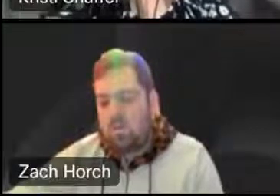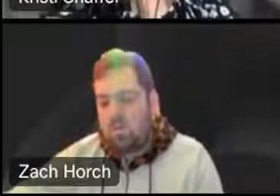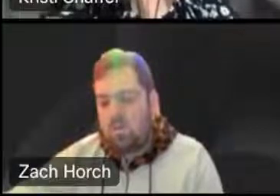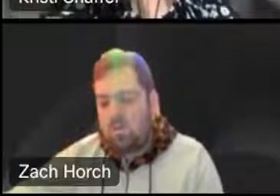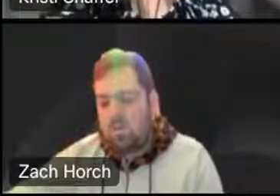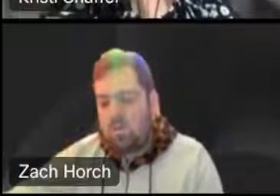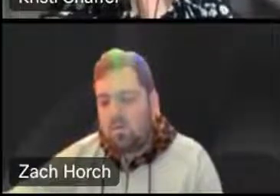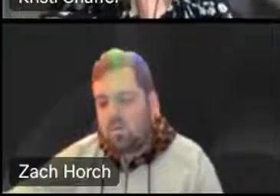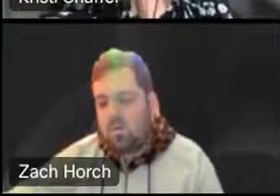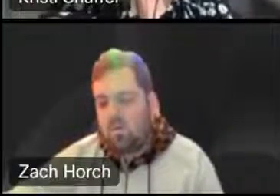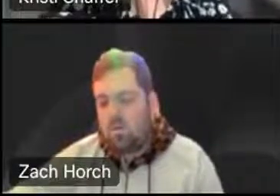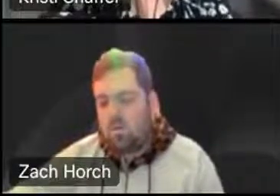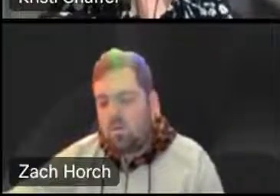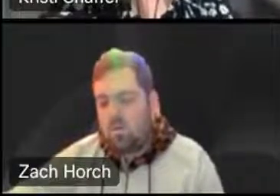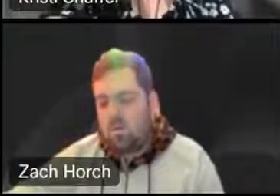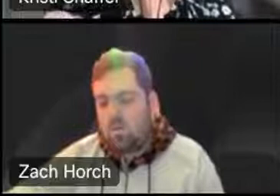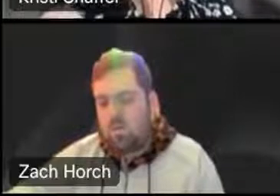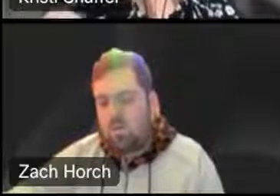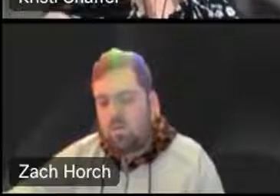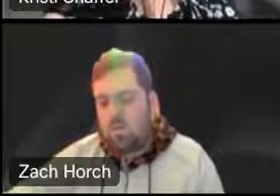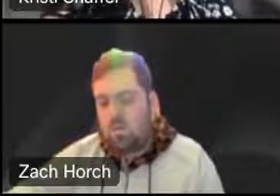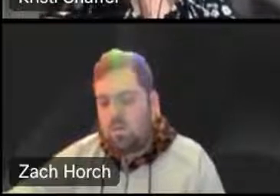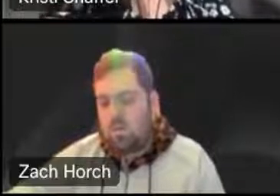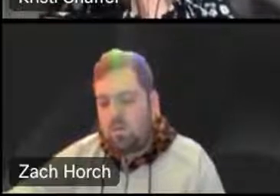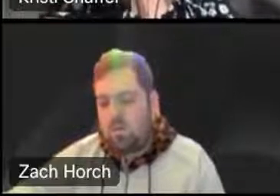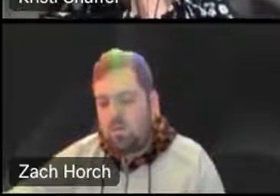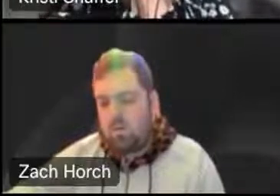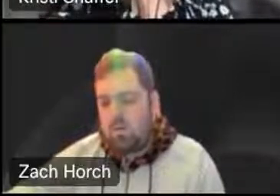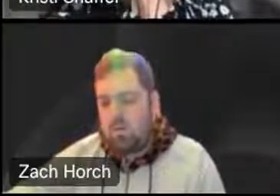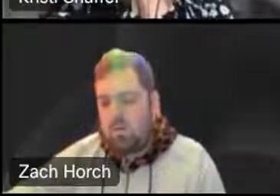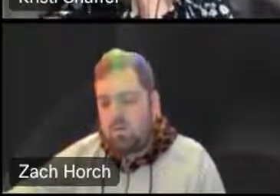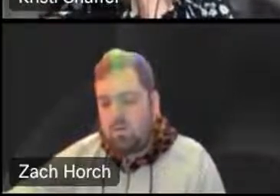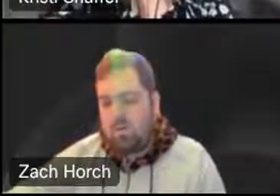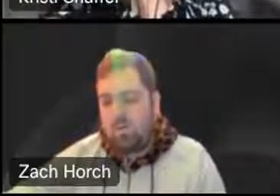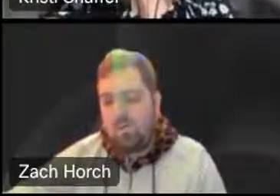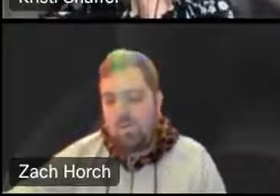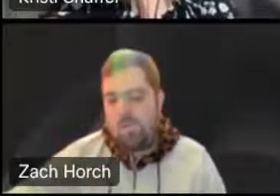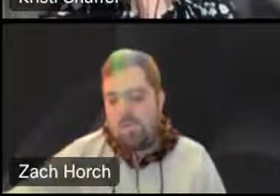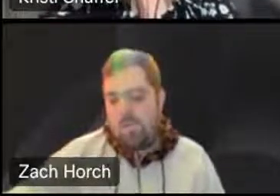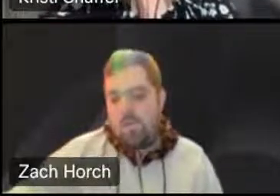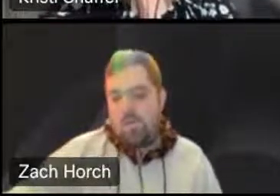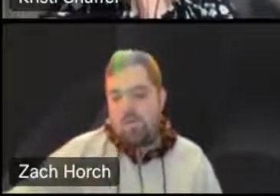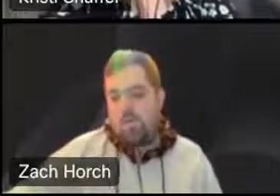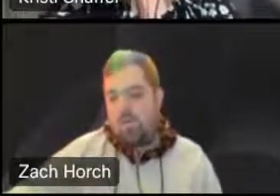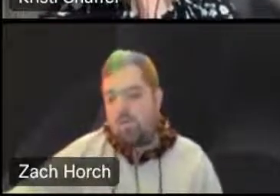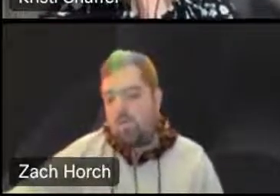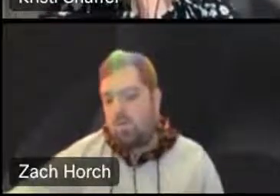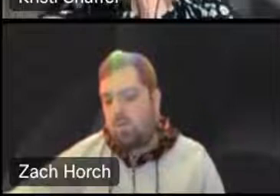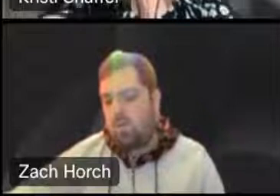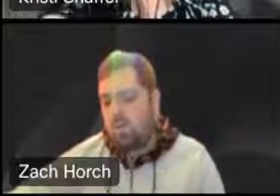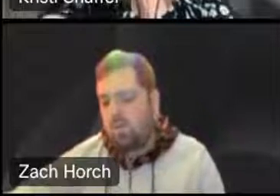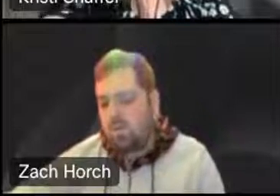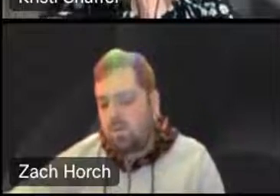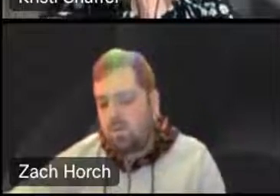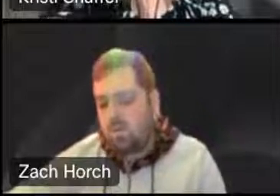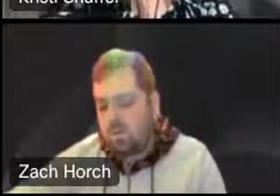process at that number of IPP addendums. Speaking of case management stuff, I will say good morning to Jennifer Bloom as well. Good